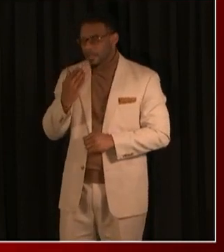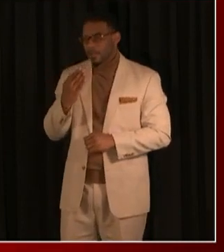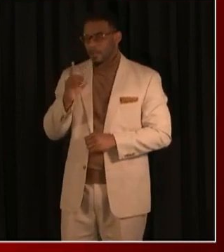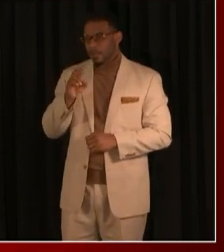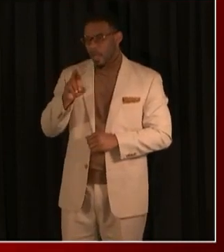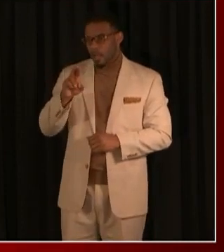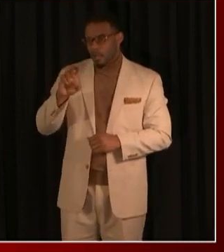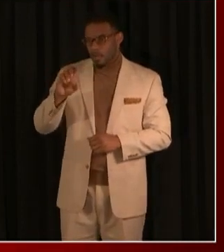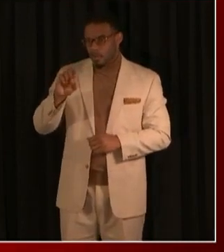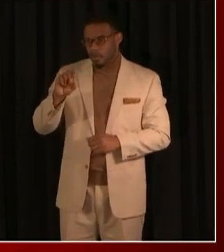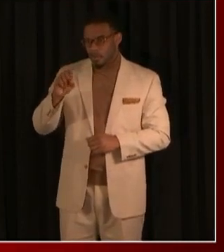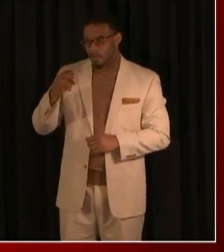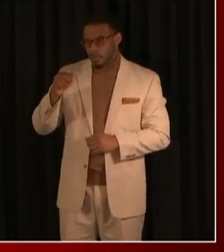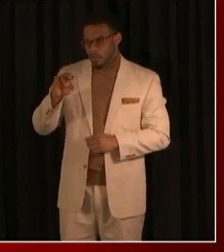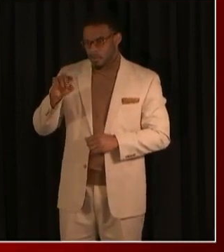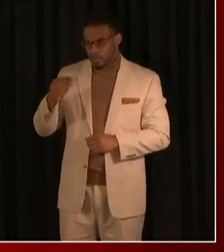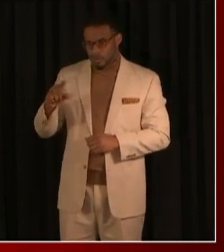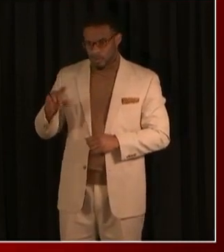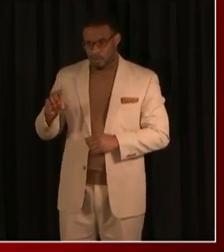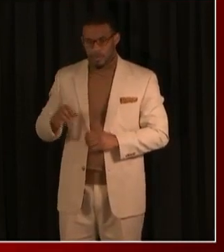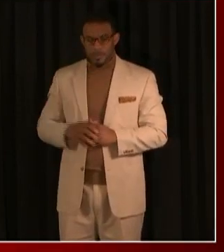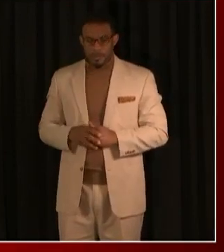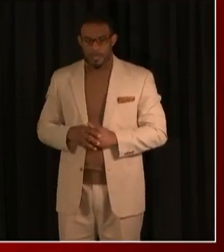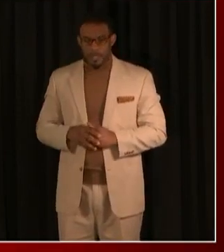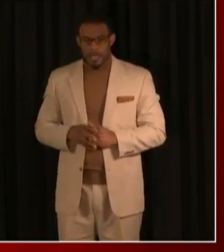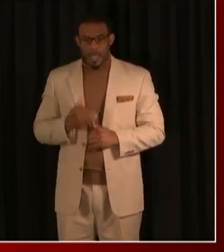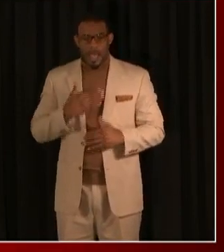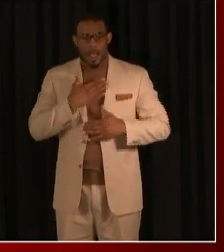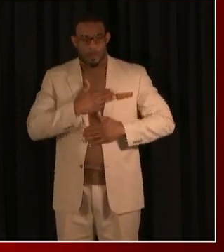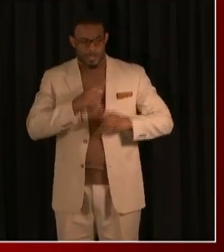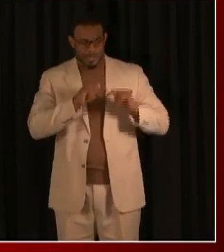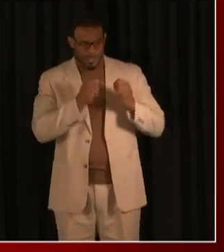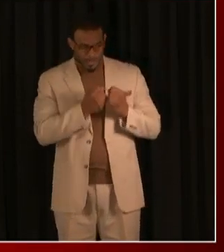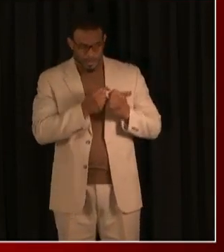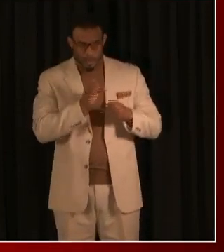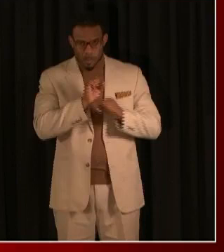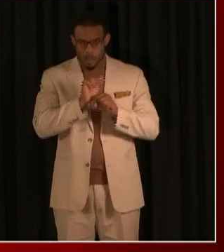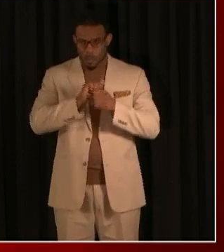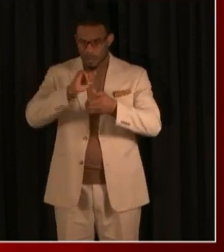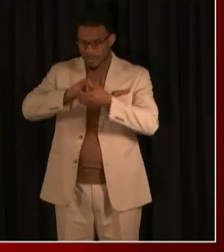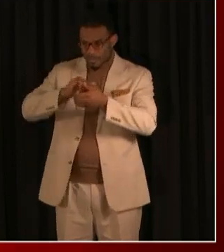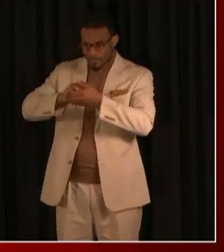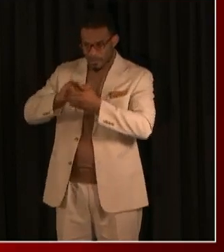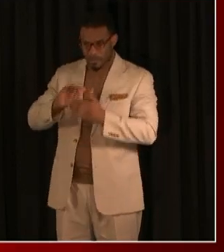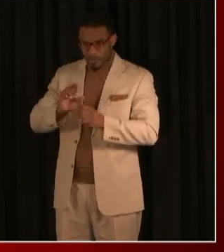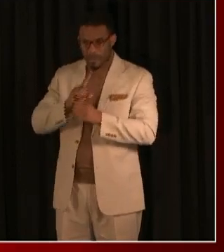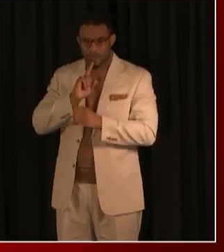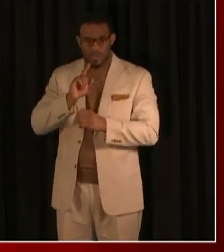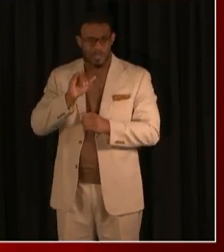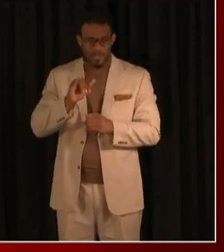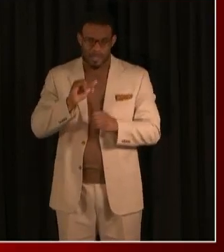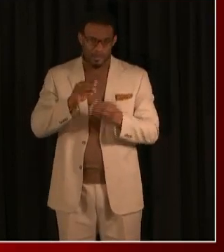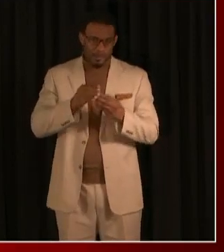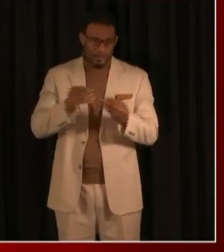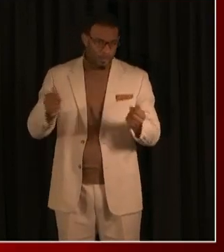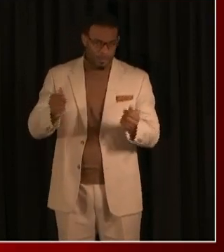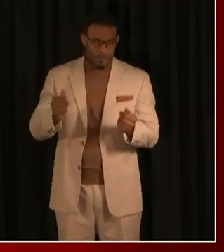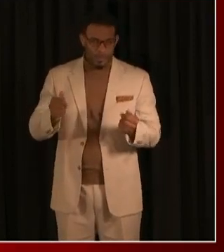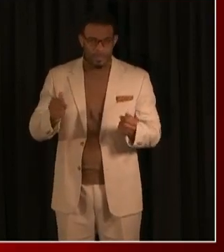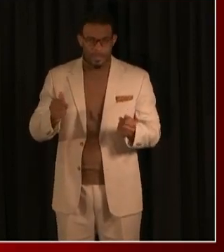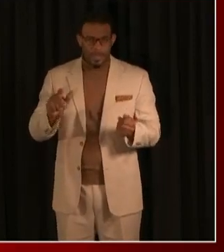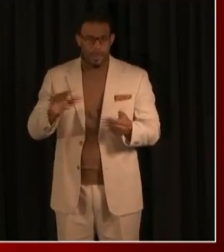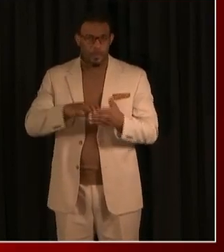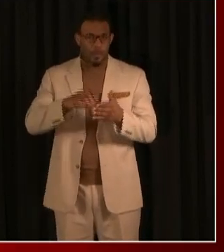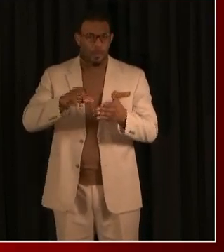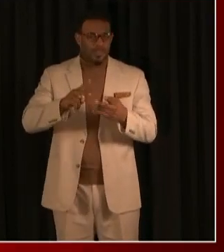that. We heard that, and I appreciate the Okta team working with the vendor to ensure that was